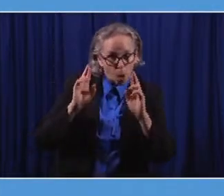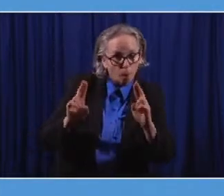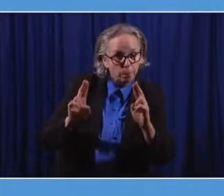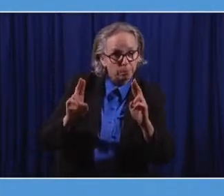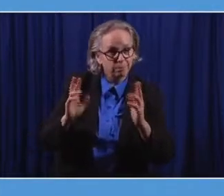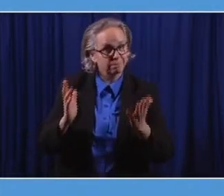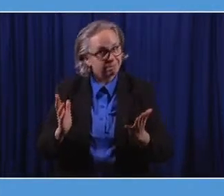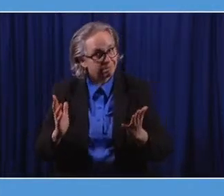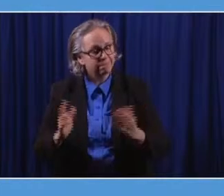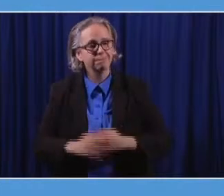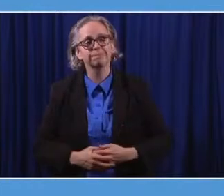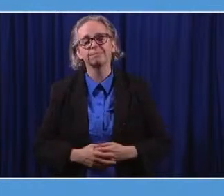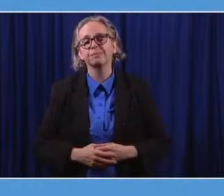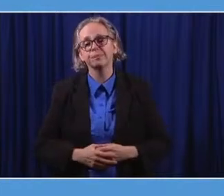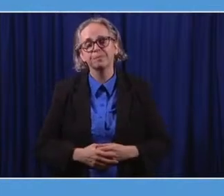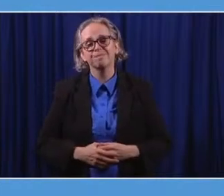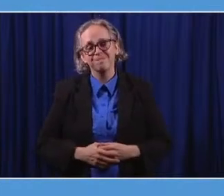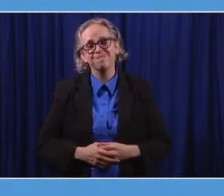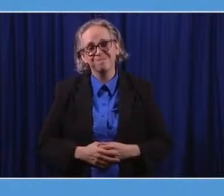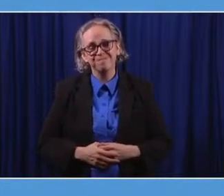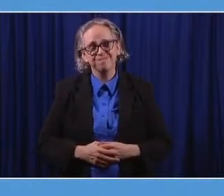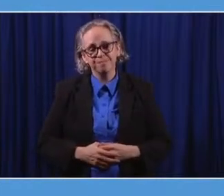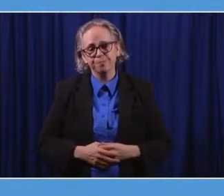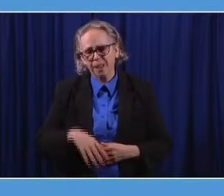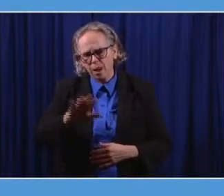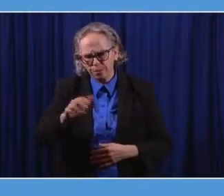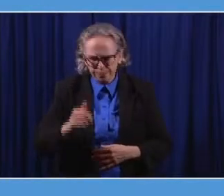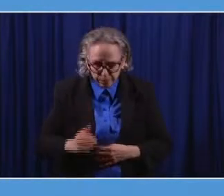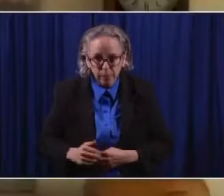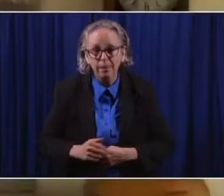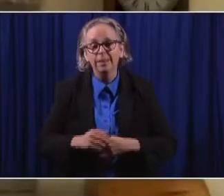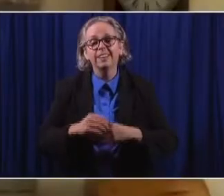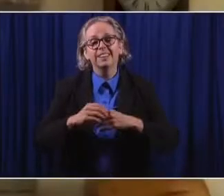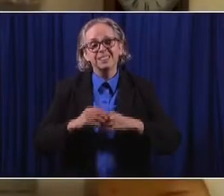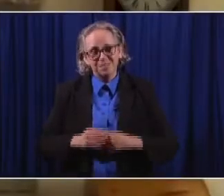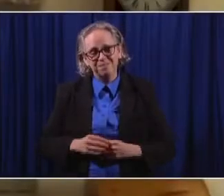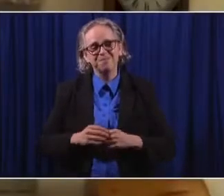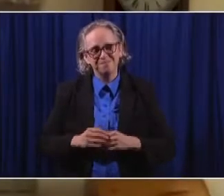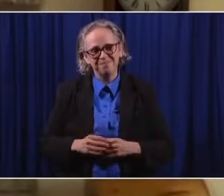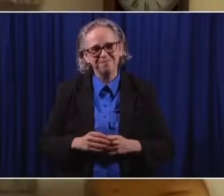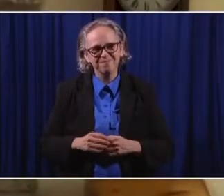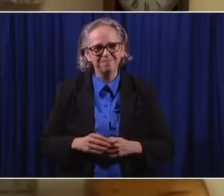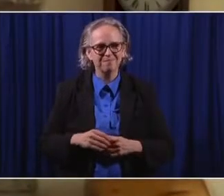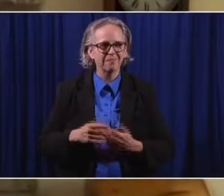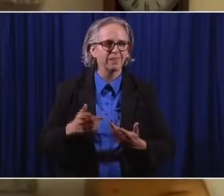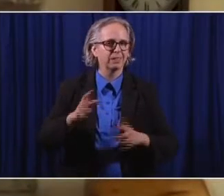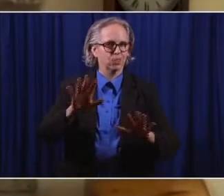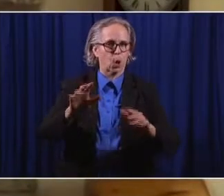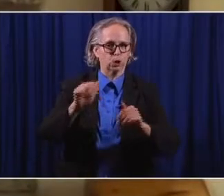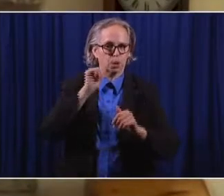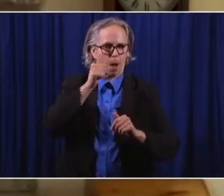seeing a little trend downward. We'll anxiously await tomorrow's numbers.